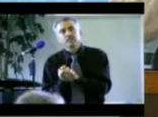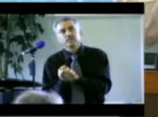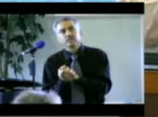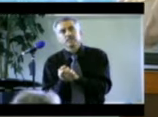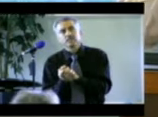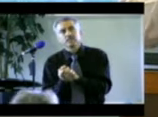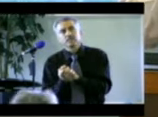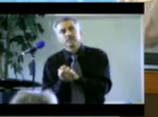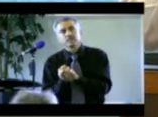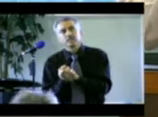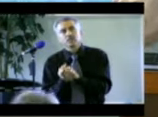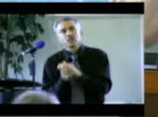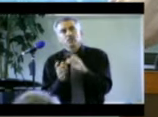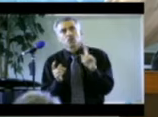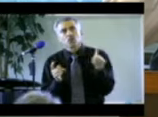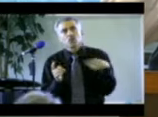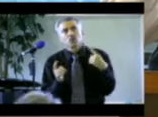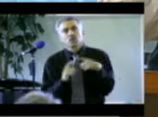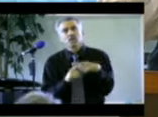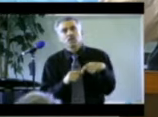believe, when we